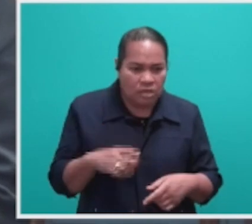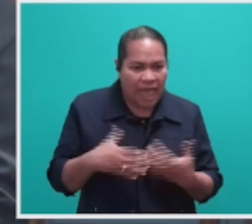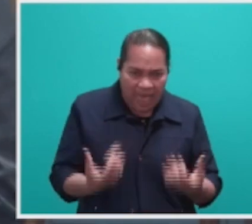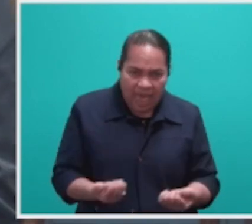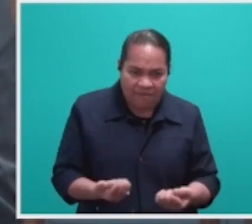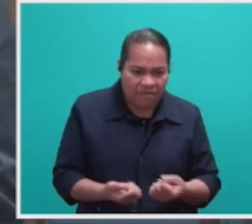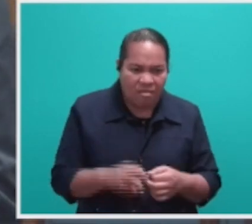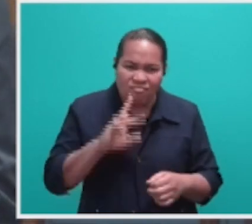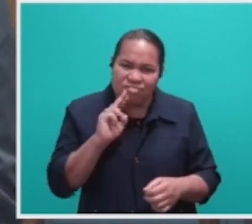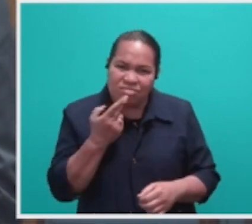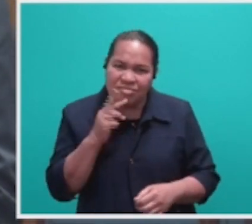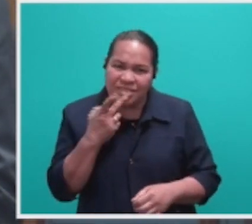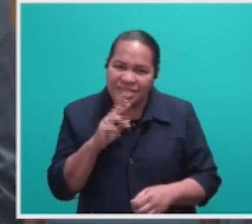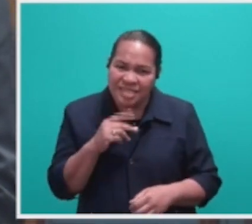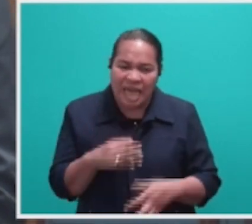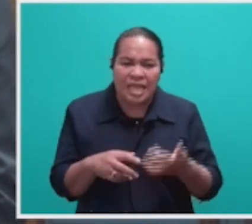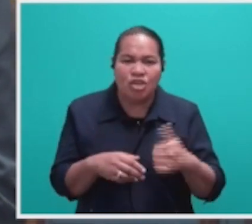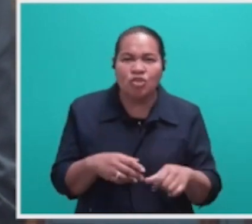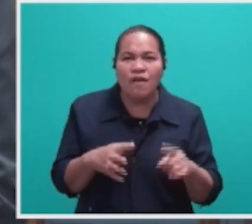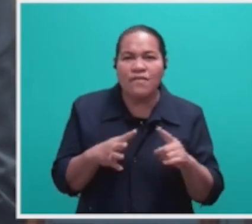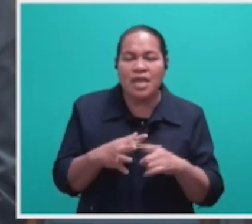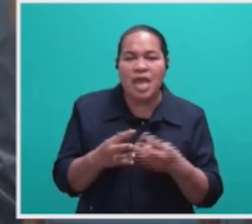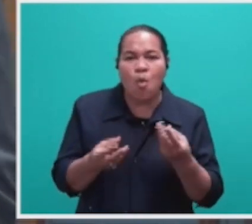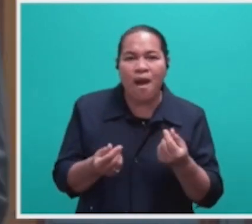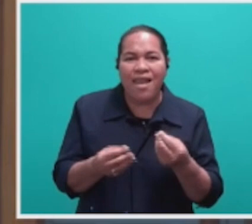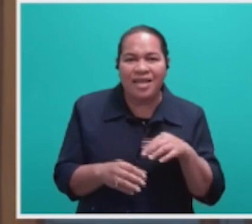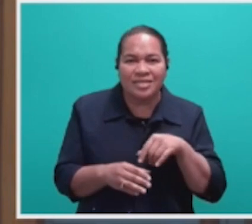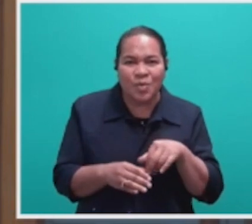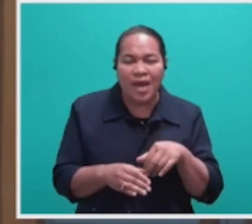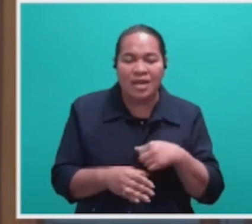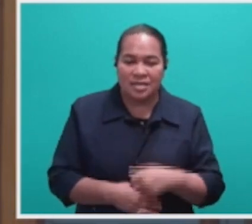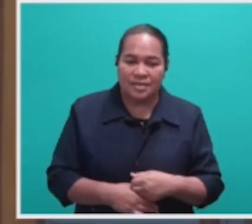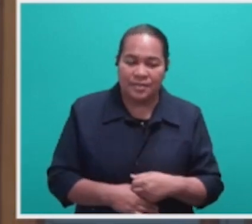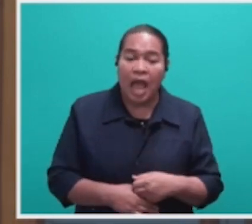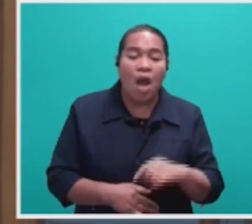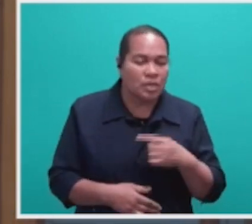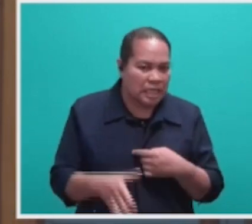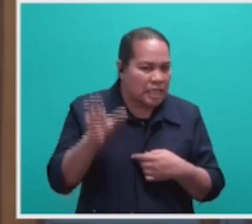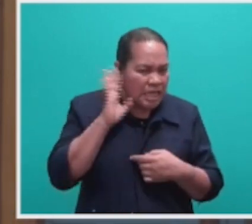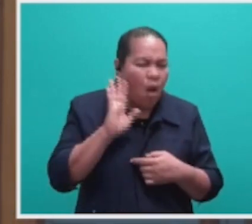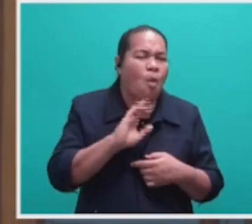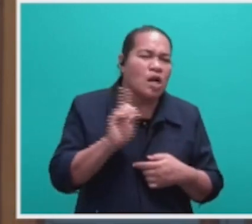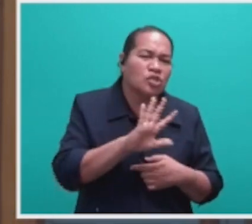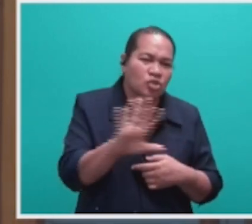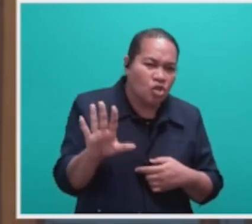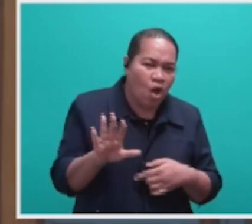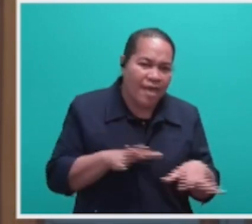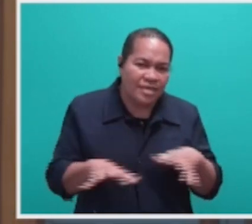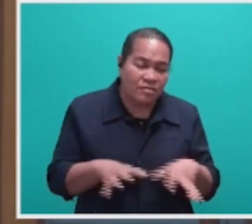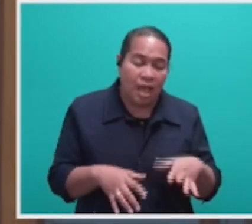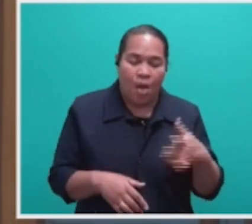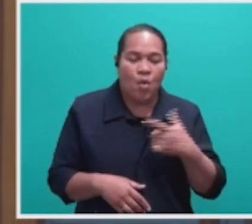are involving the use of e-wallets. Most importantly, to hear their activities in providing more secure